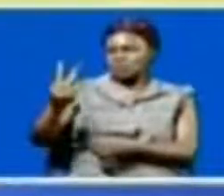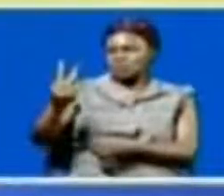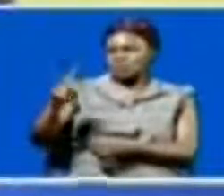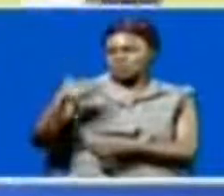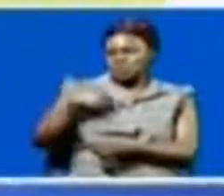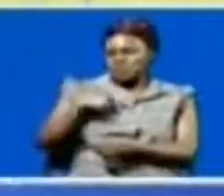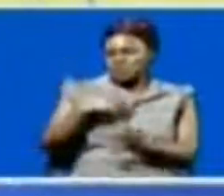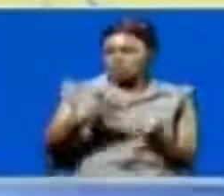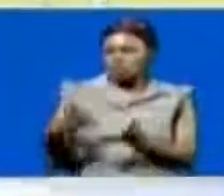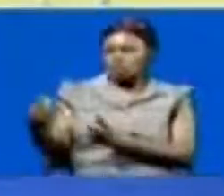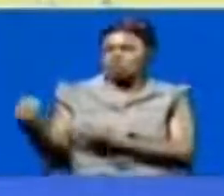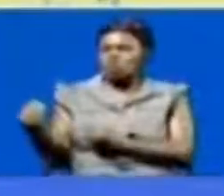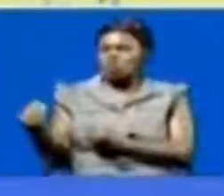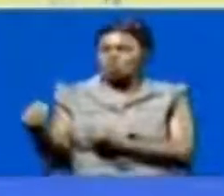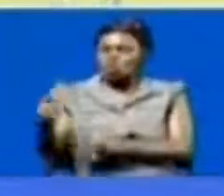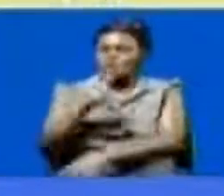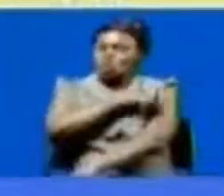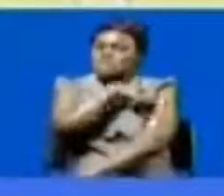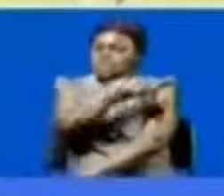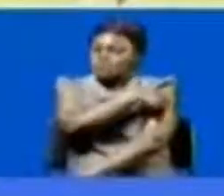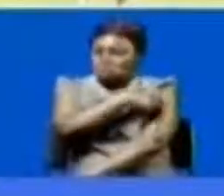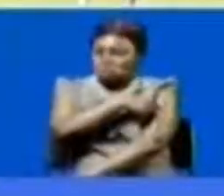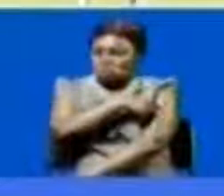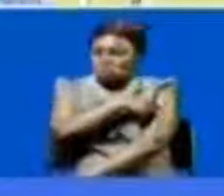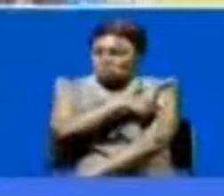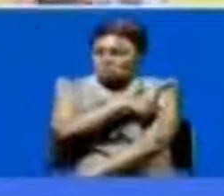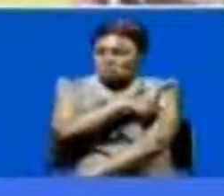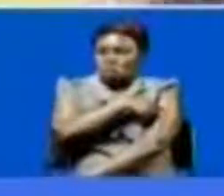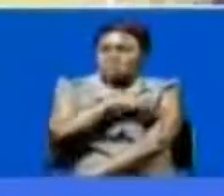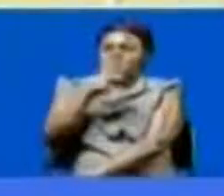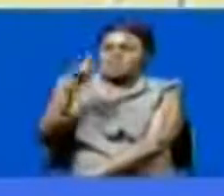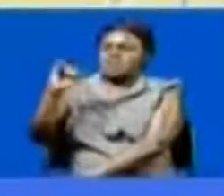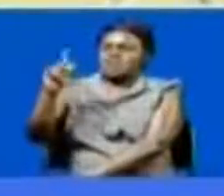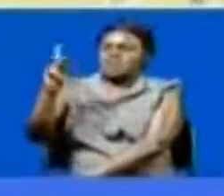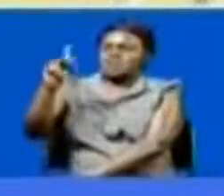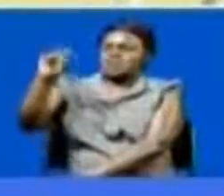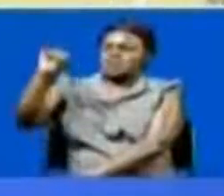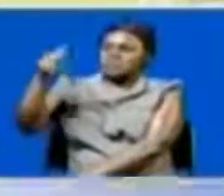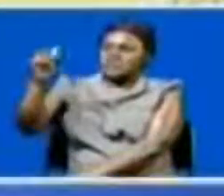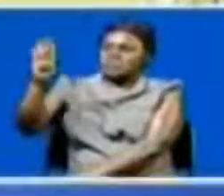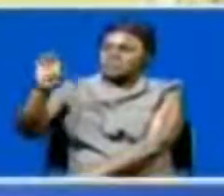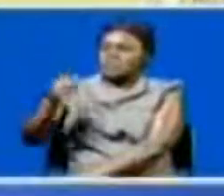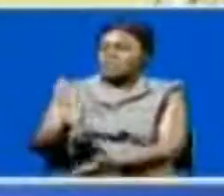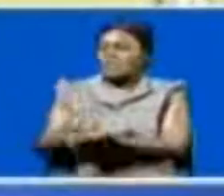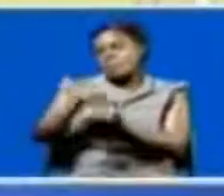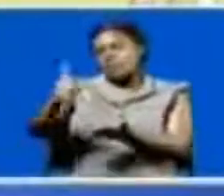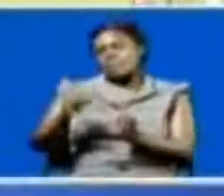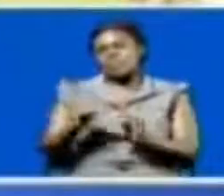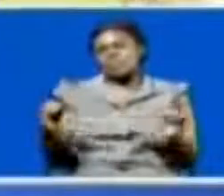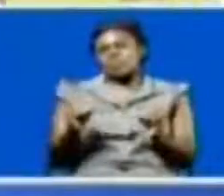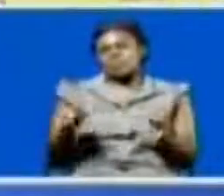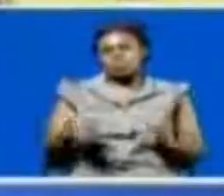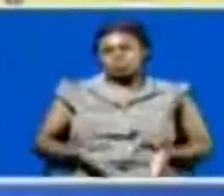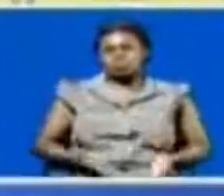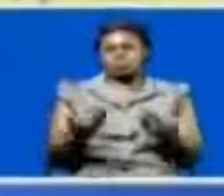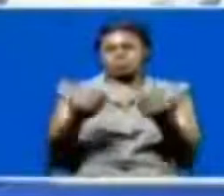Nilipeleka hospitali mpaka nikapeleka kijebe. Wakasema hakuna usaidizi mwingine kwa sababu alisaliwa